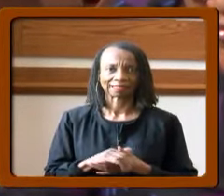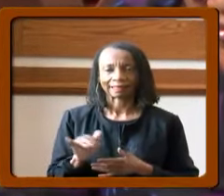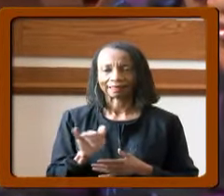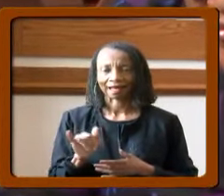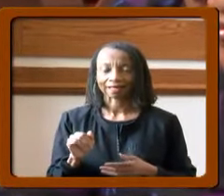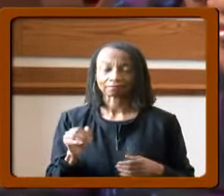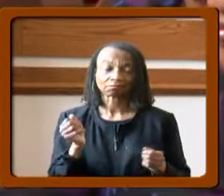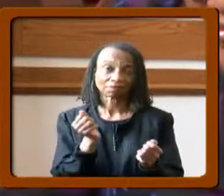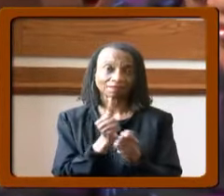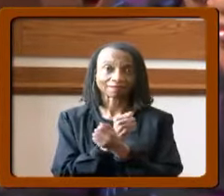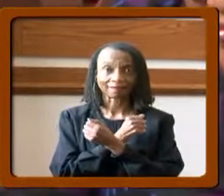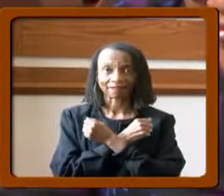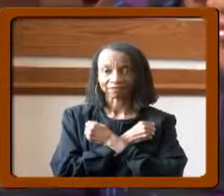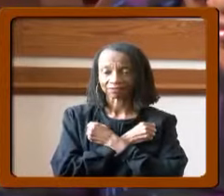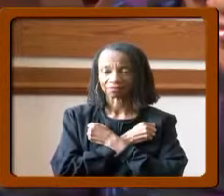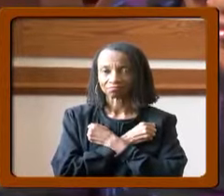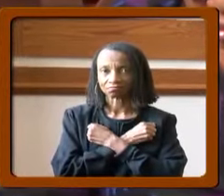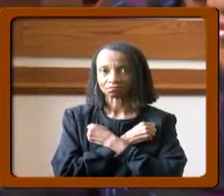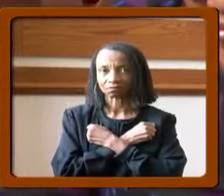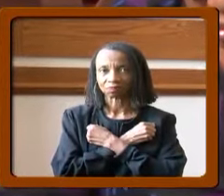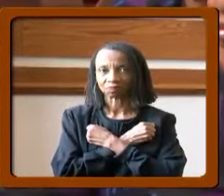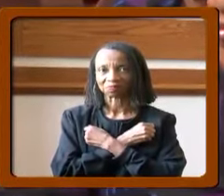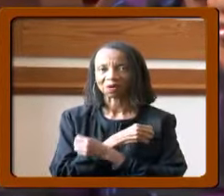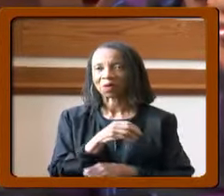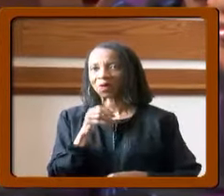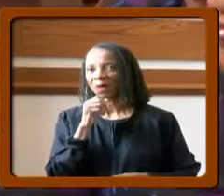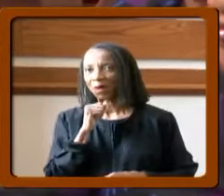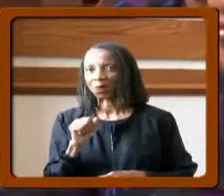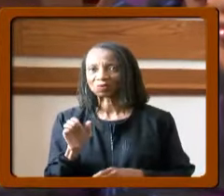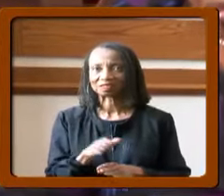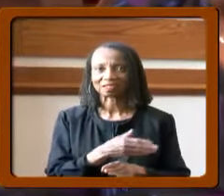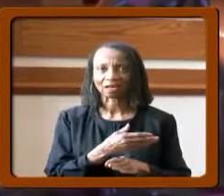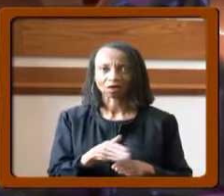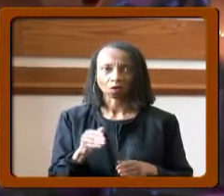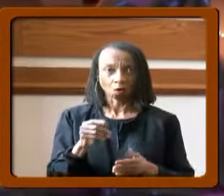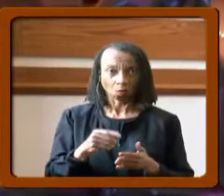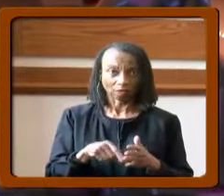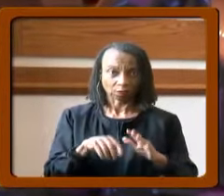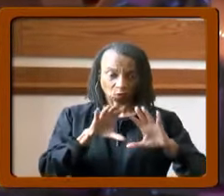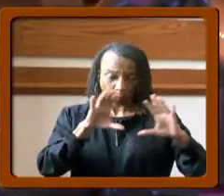like love. Old song, what the world needs now